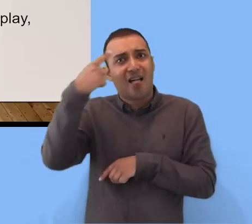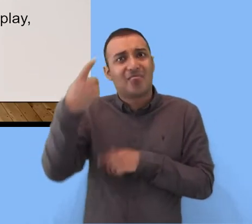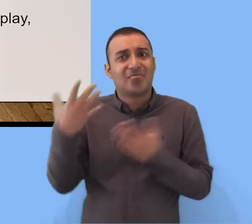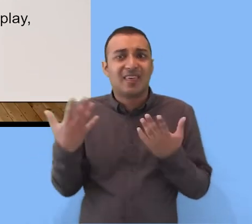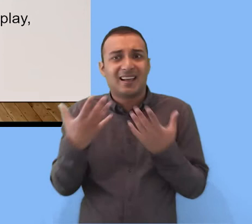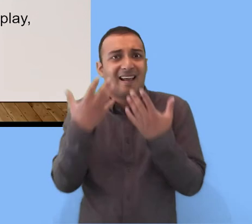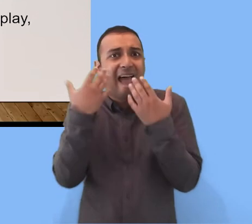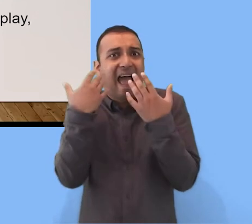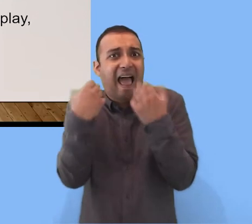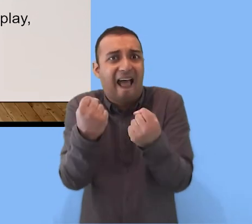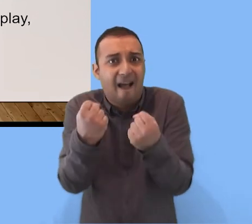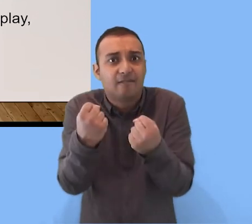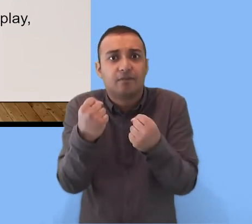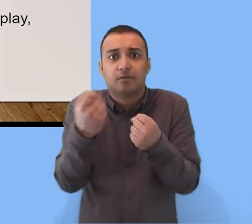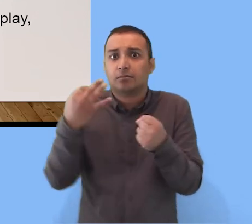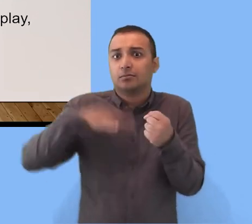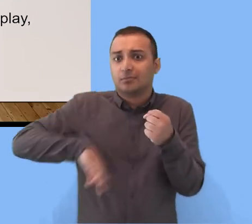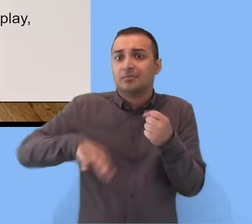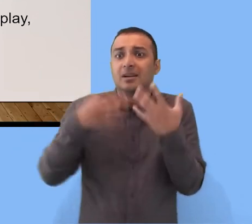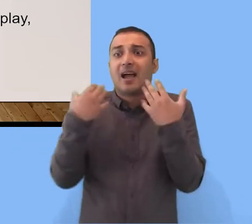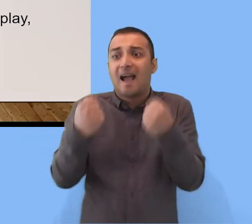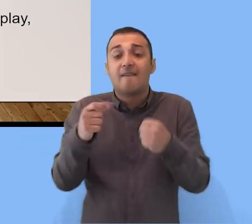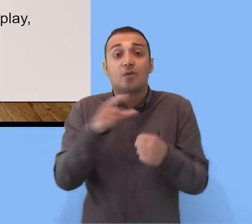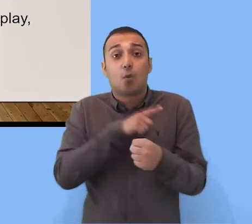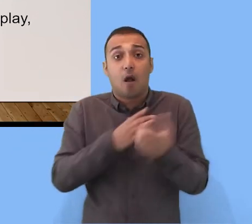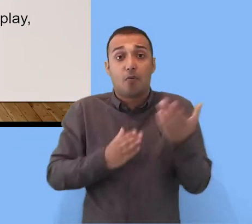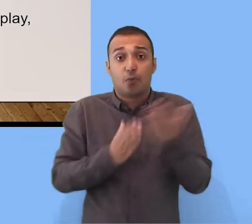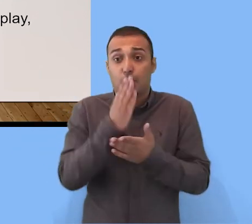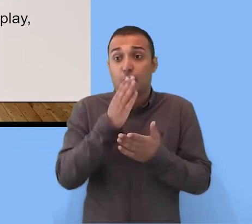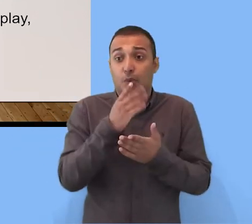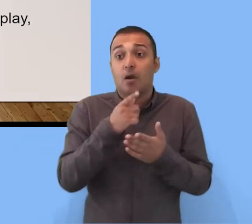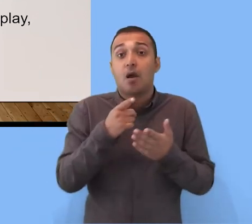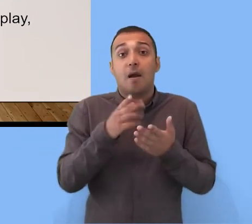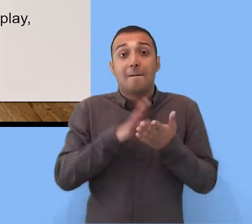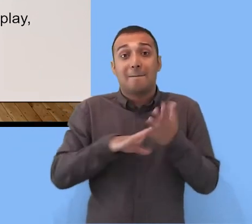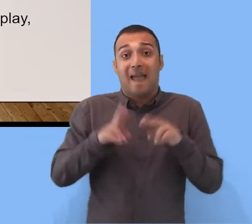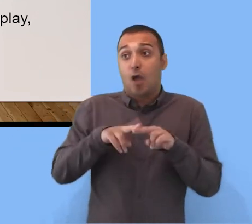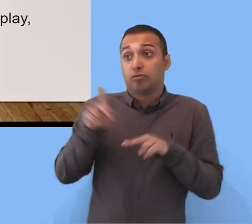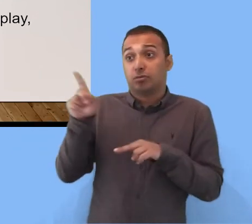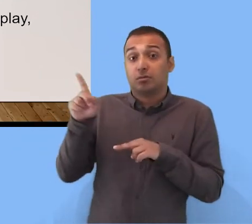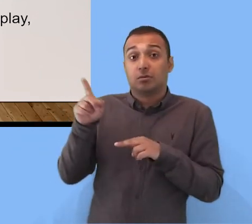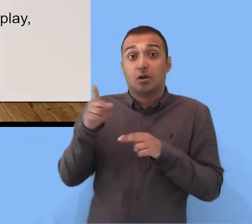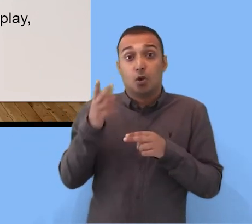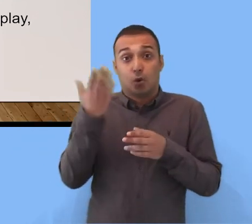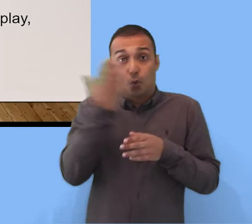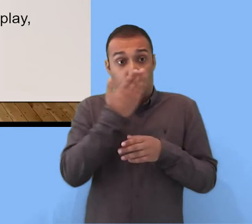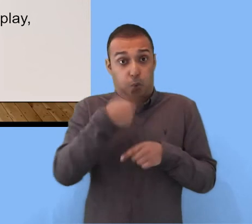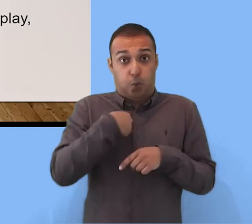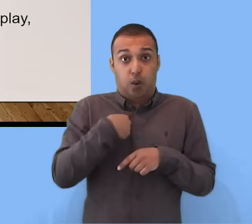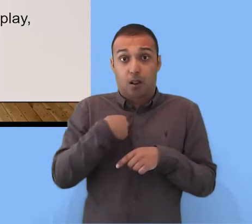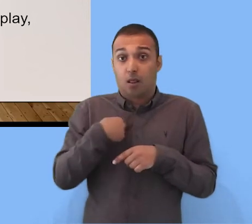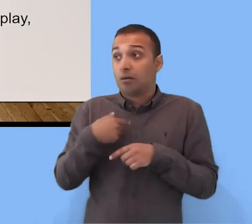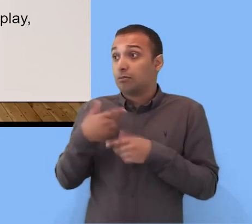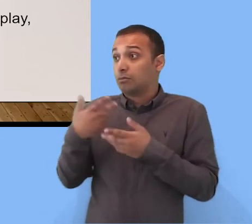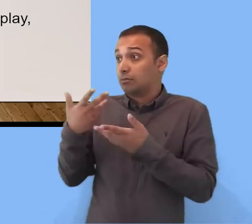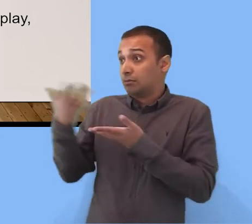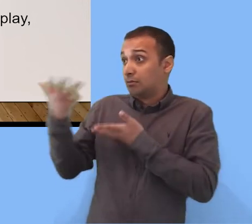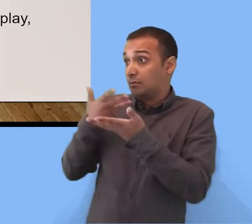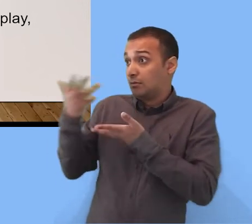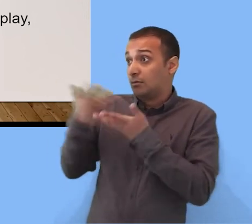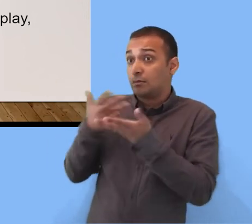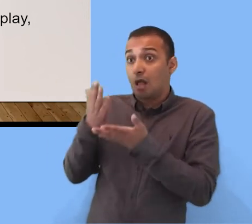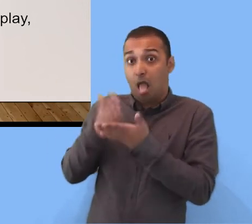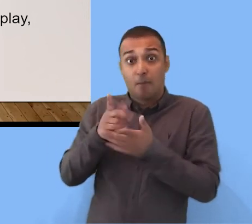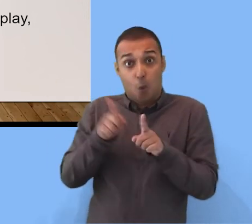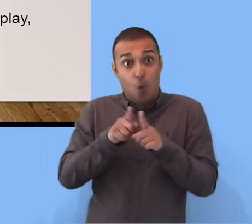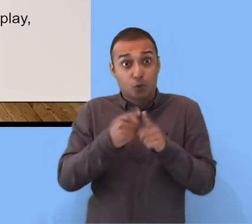increased understanding between parents and school staff, and also an understanding that sometimes school staff are parents. We talk about them as they're different groups,